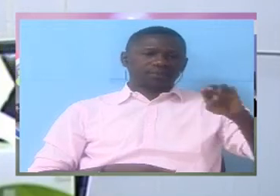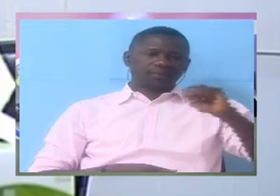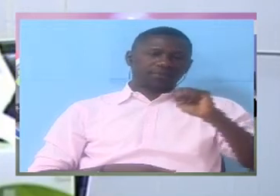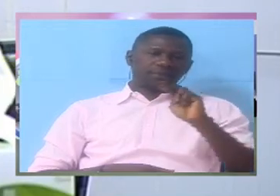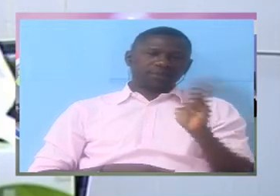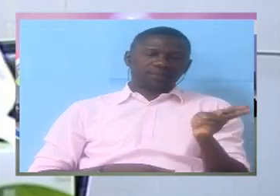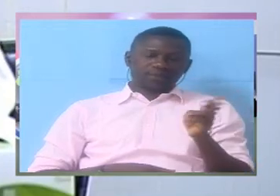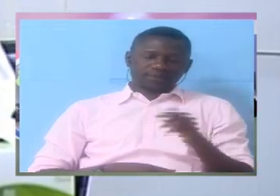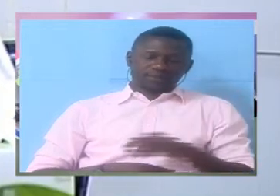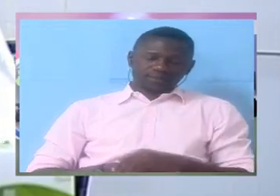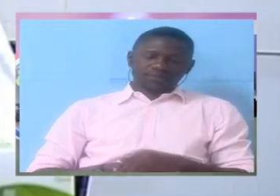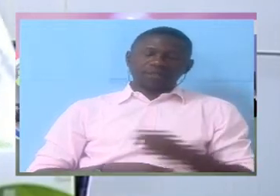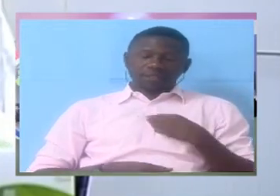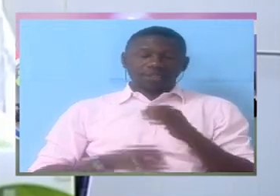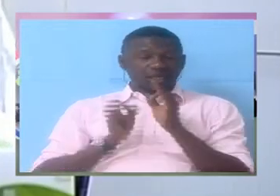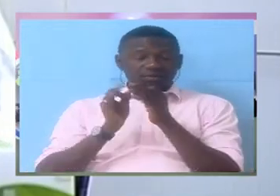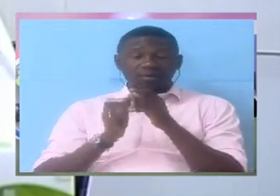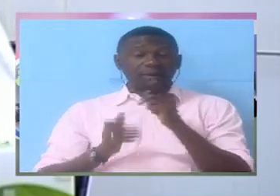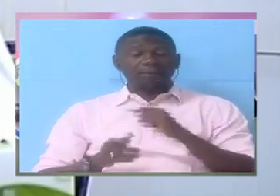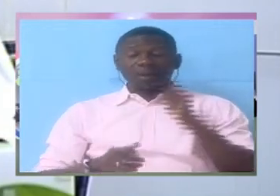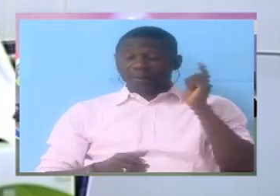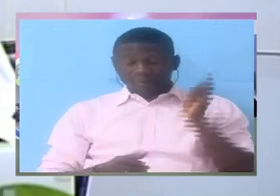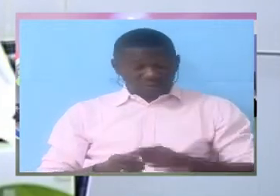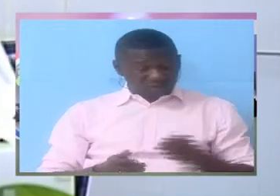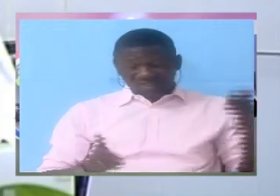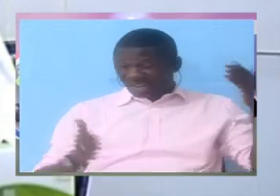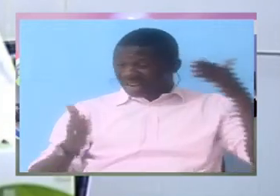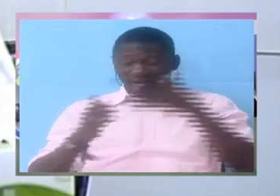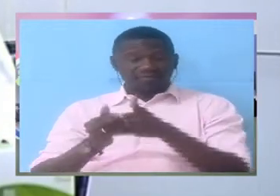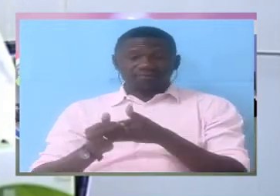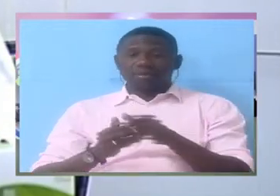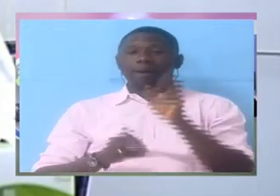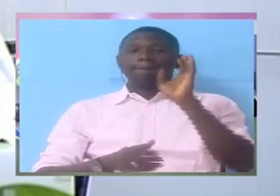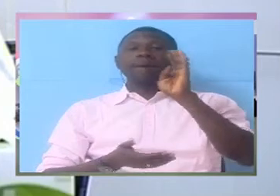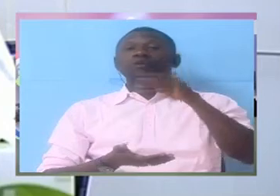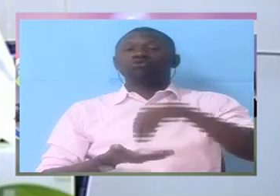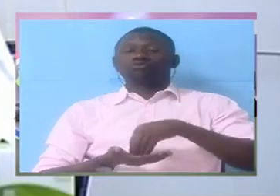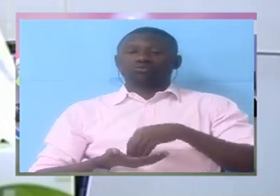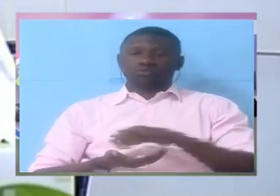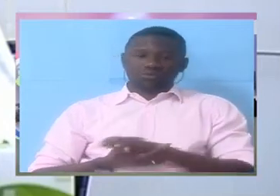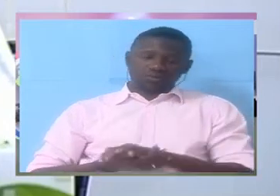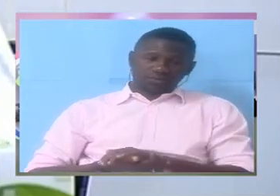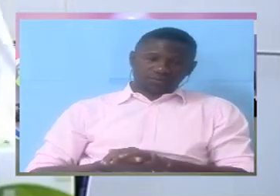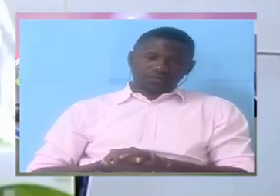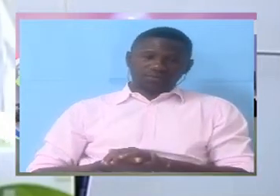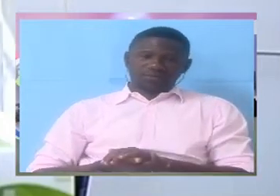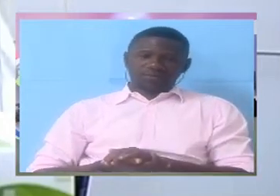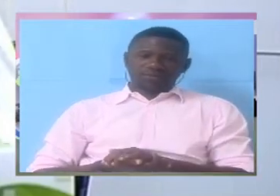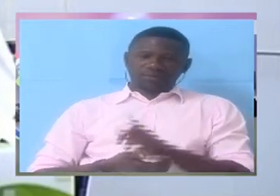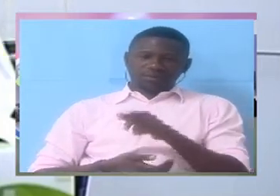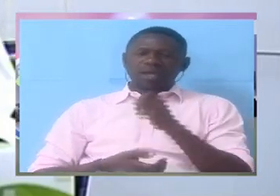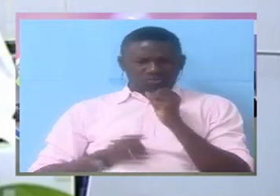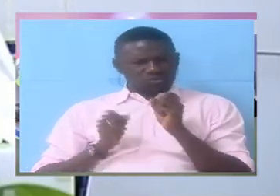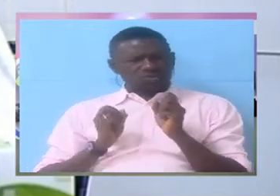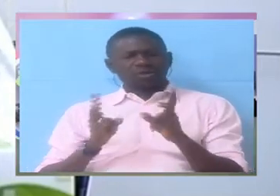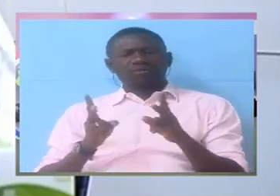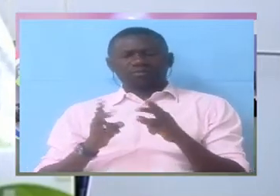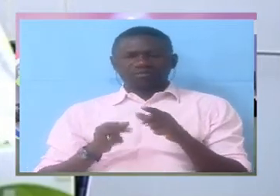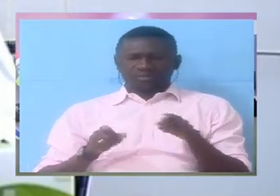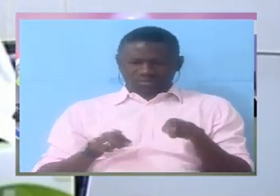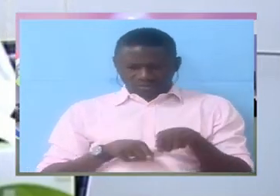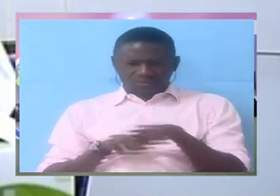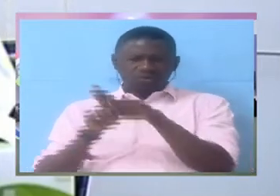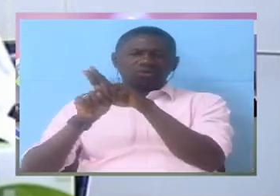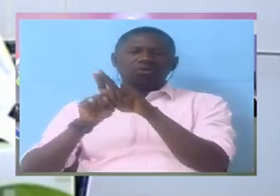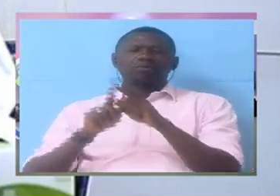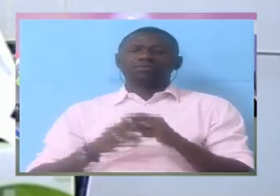Ibrahim I must get to Banjul. Go Ibrahim, Nyanta Futalele Banjul. He said, okay.